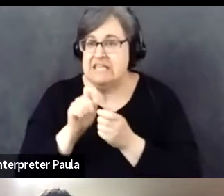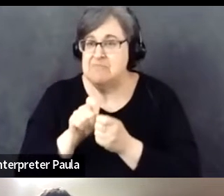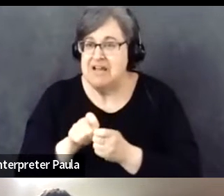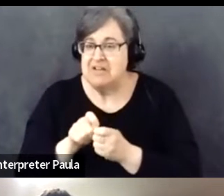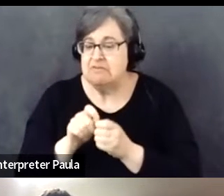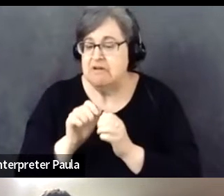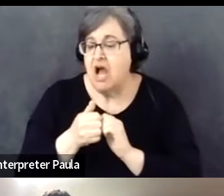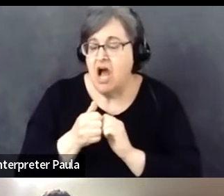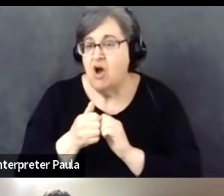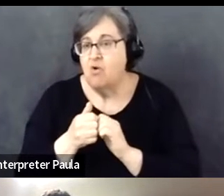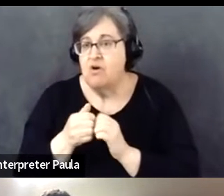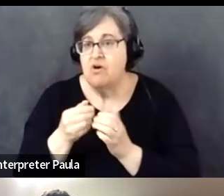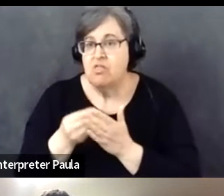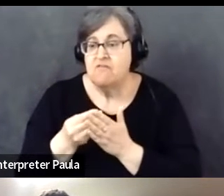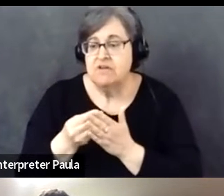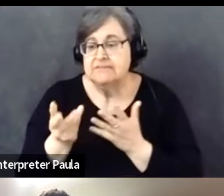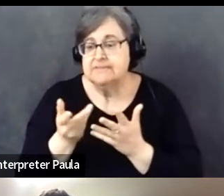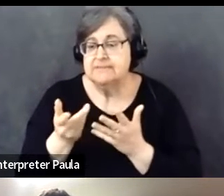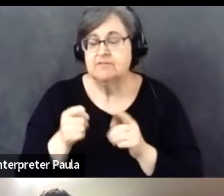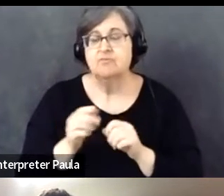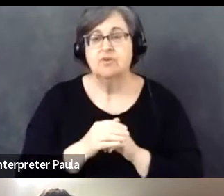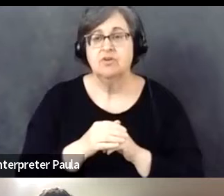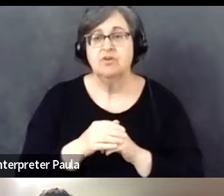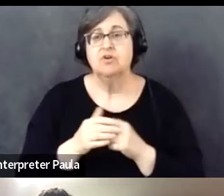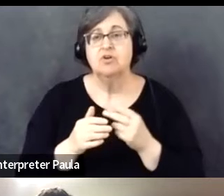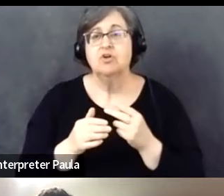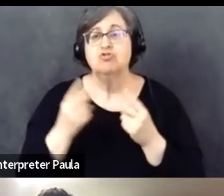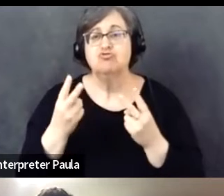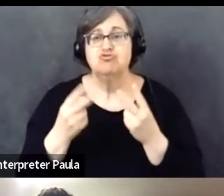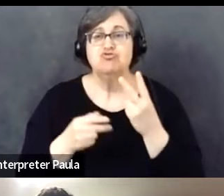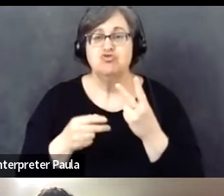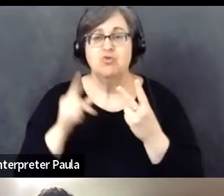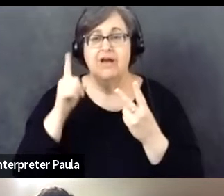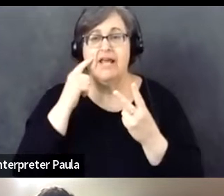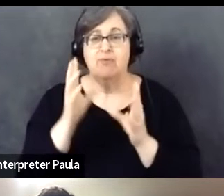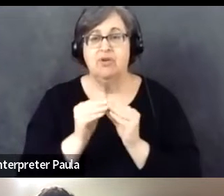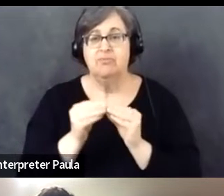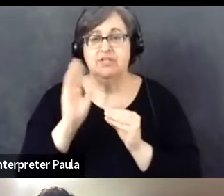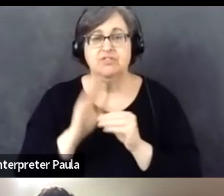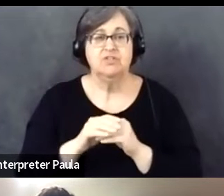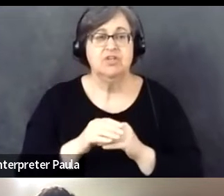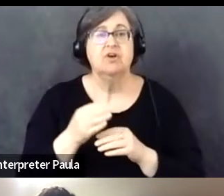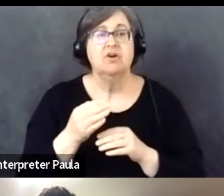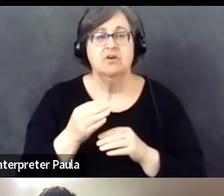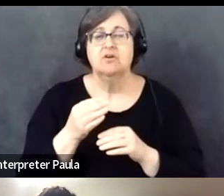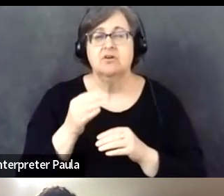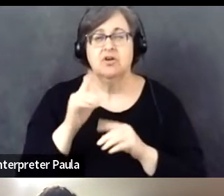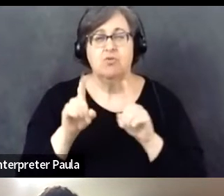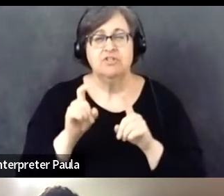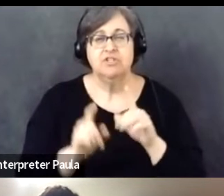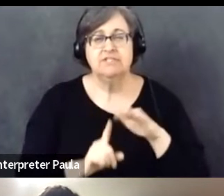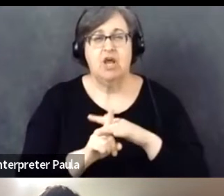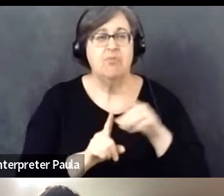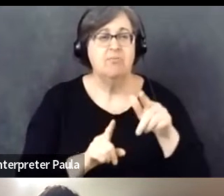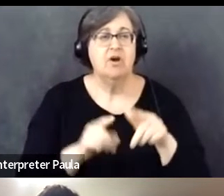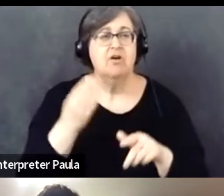those funds came through. And I know one of the questions that came up, I think 2 capital chats ago, that bullet right there, that $14.6 million going to direct